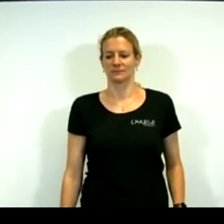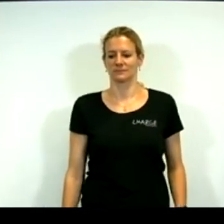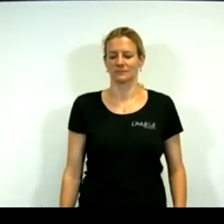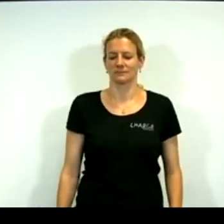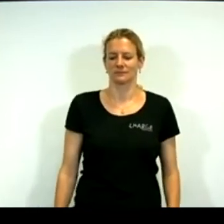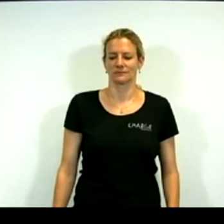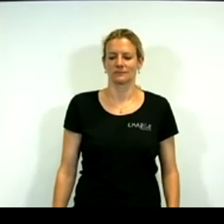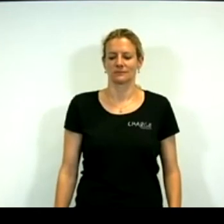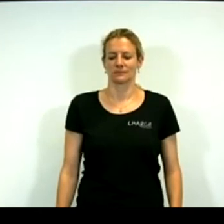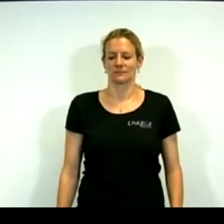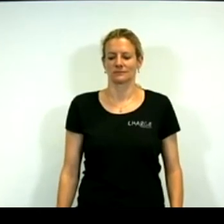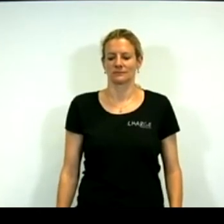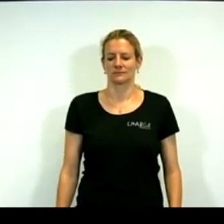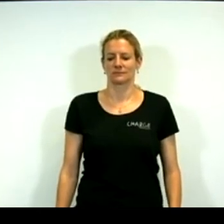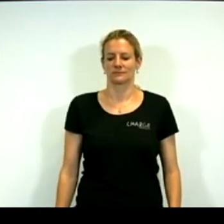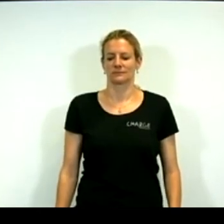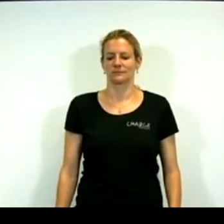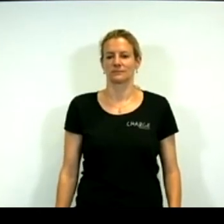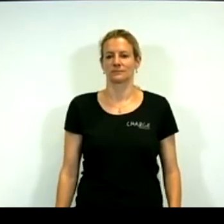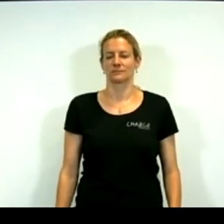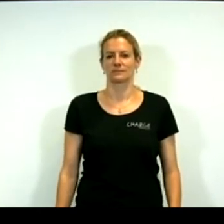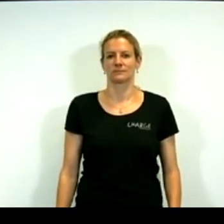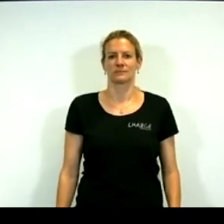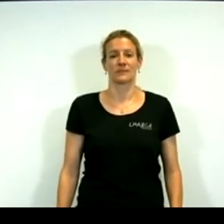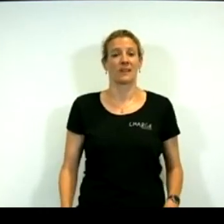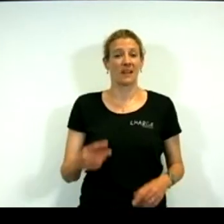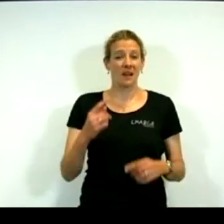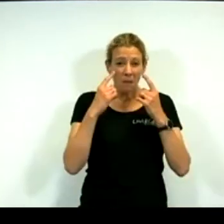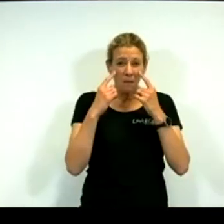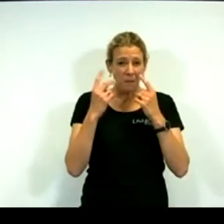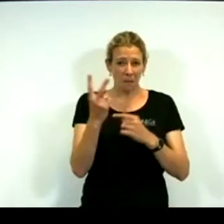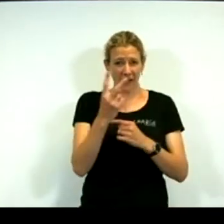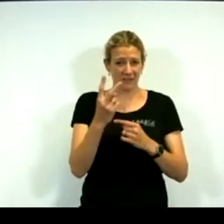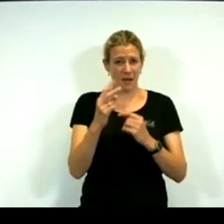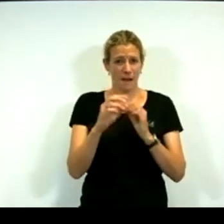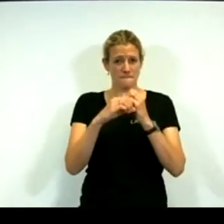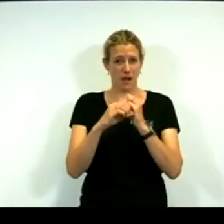So she has no macula in both eyes, presumably.